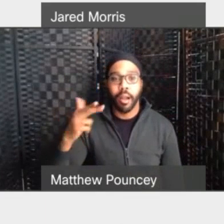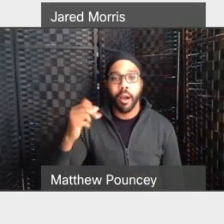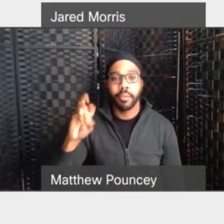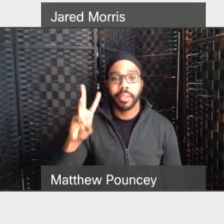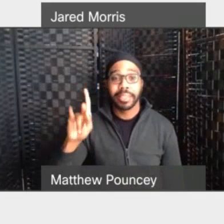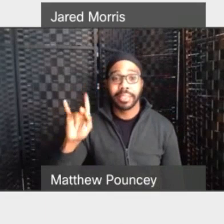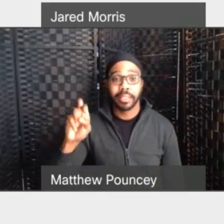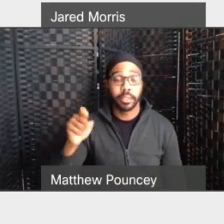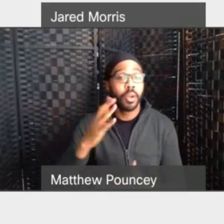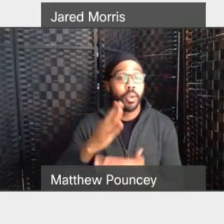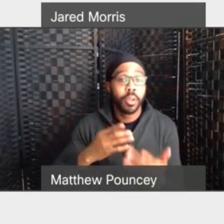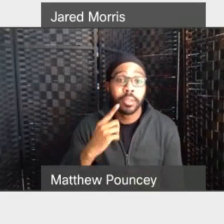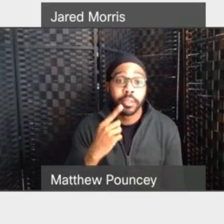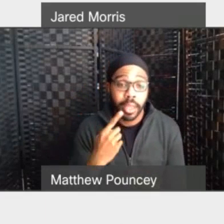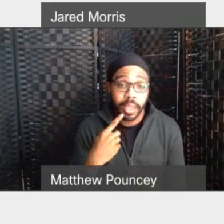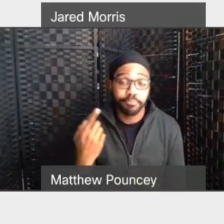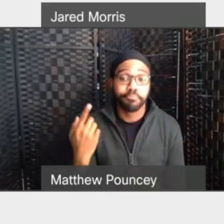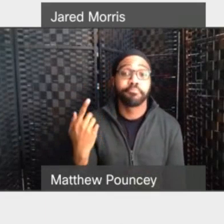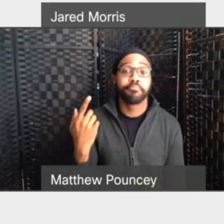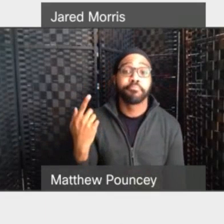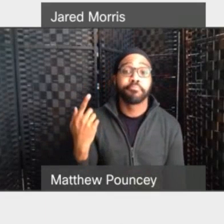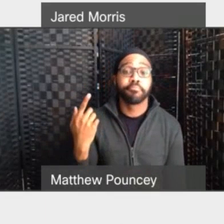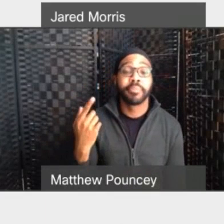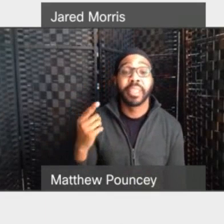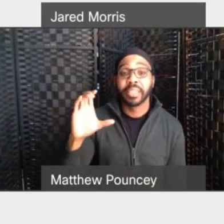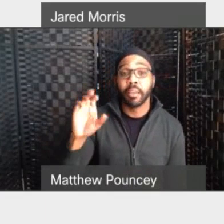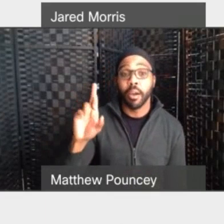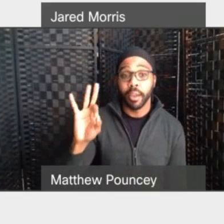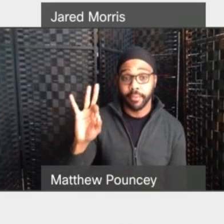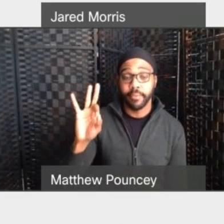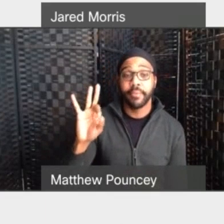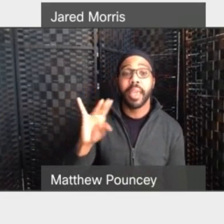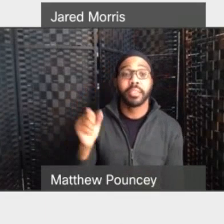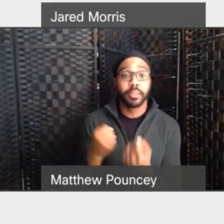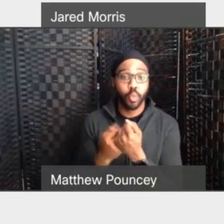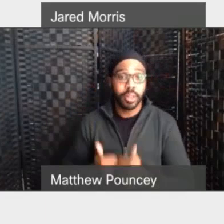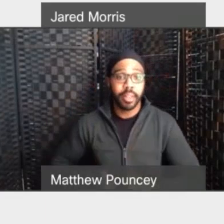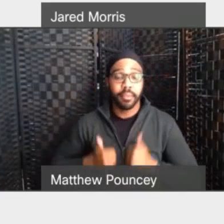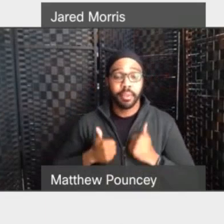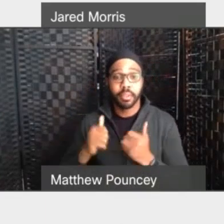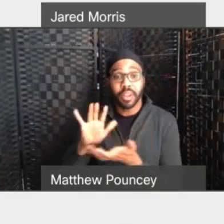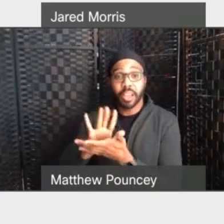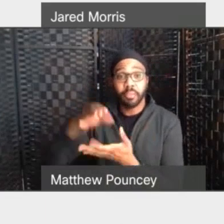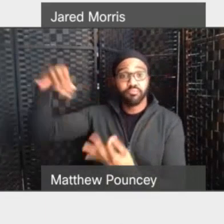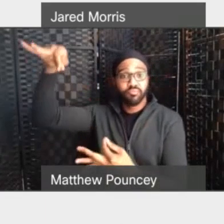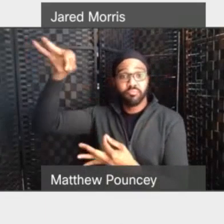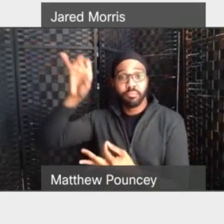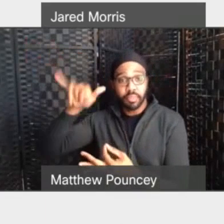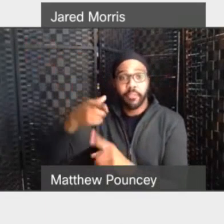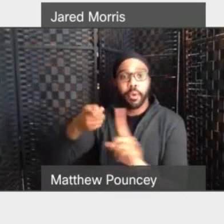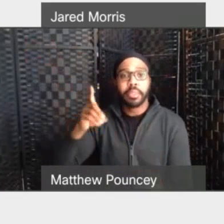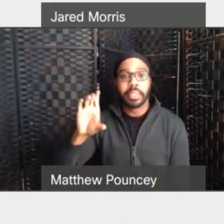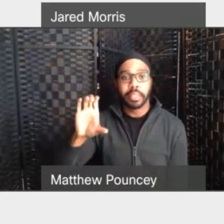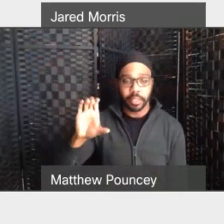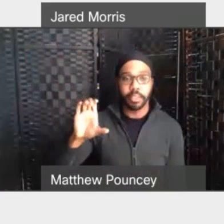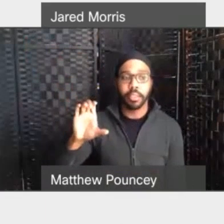is that the supported living, the CRF and supported living document guidance from our